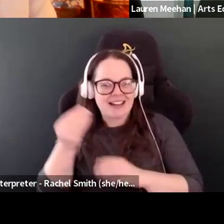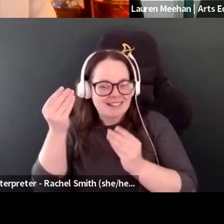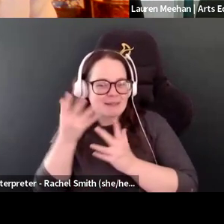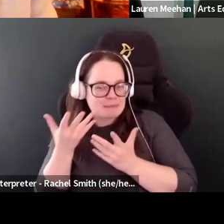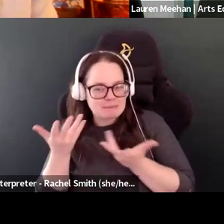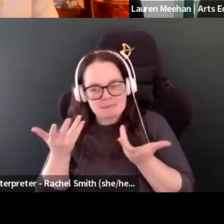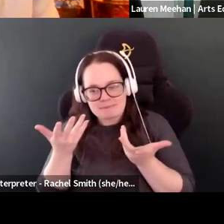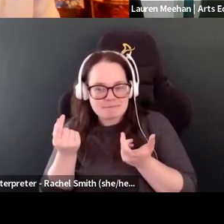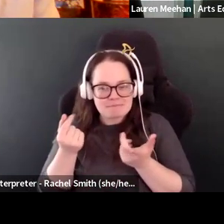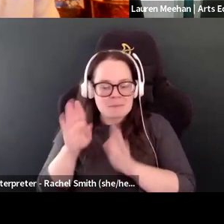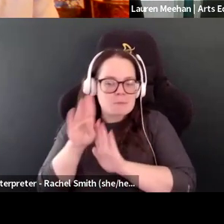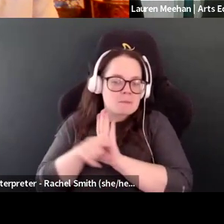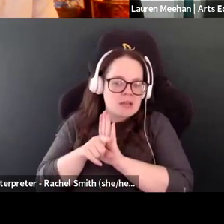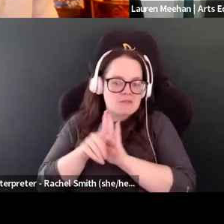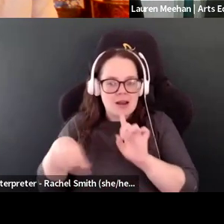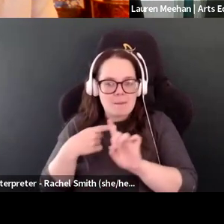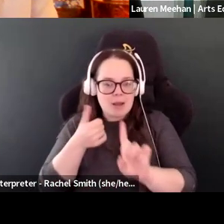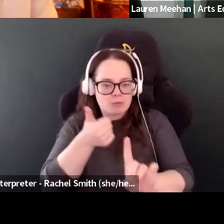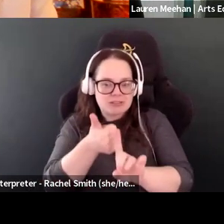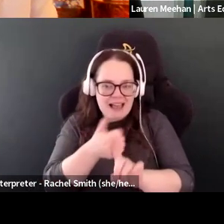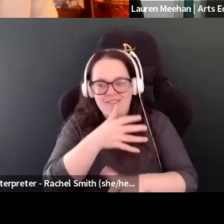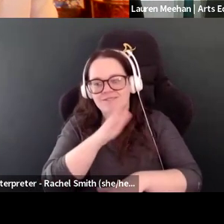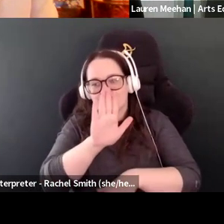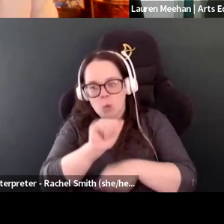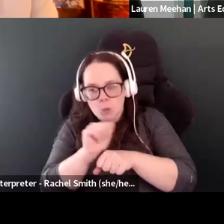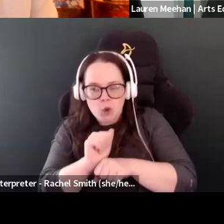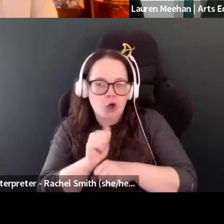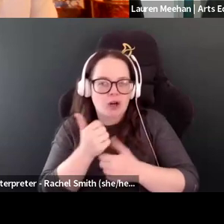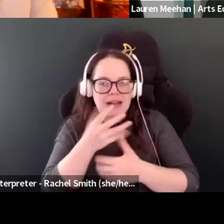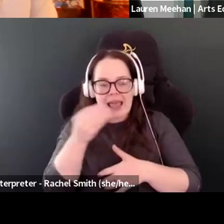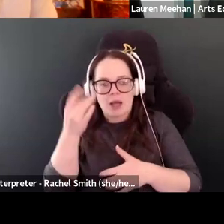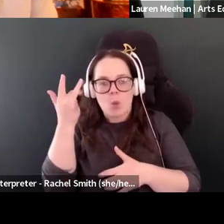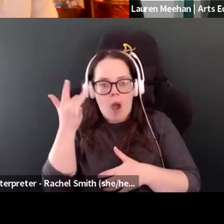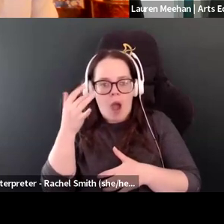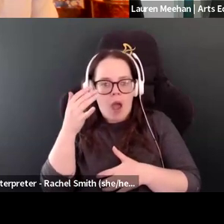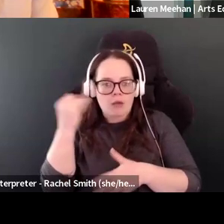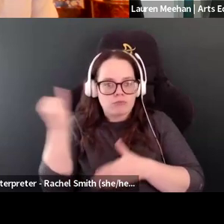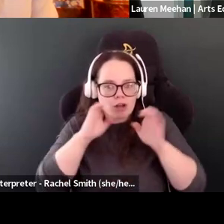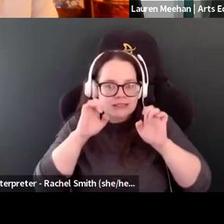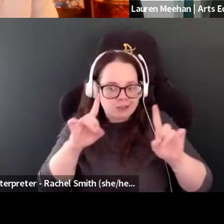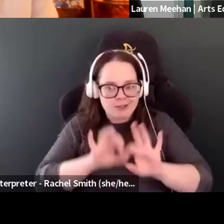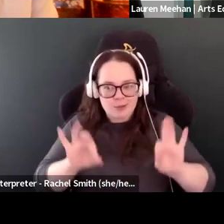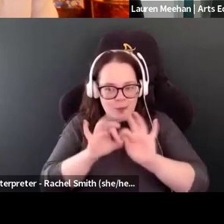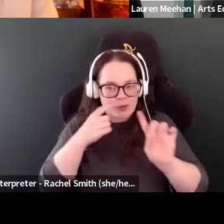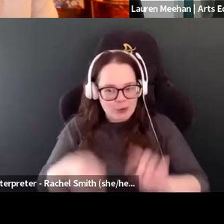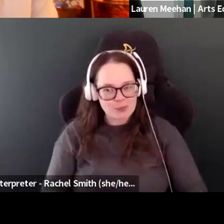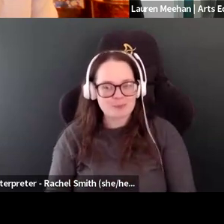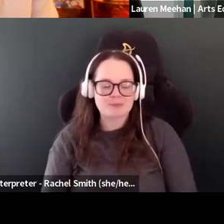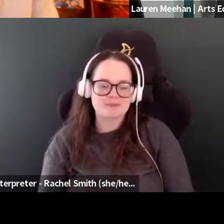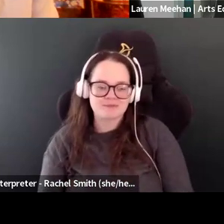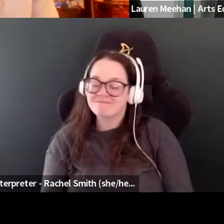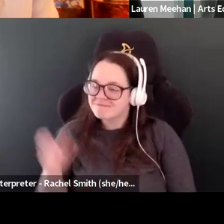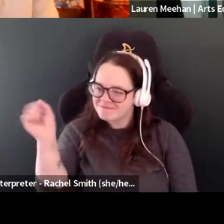background on your about you, about the work that you do, and why arts education is important to you.